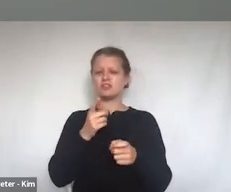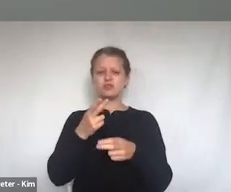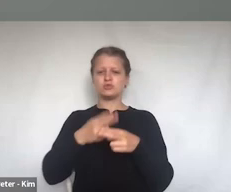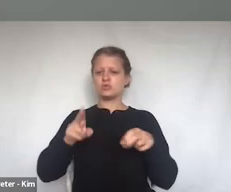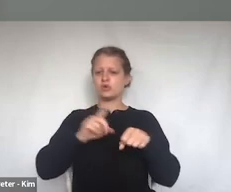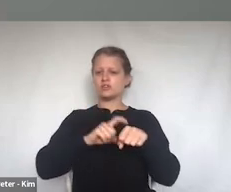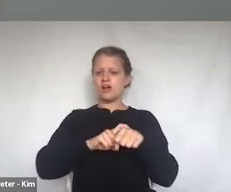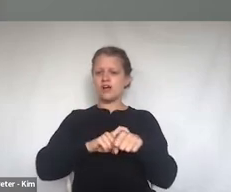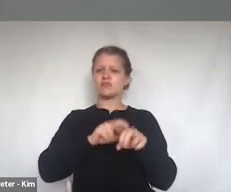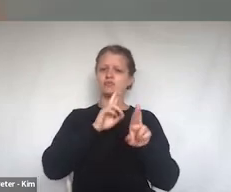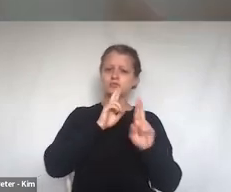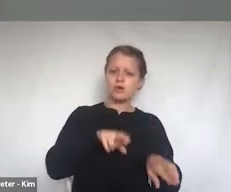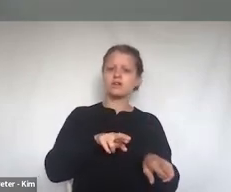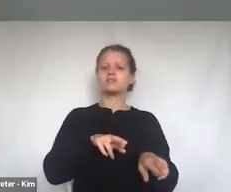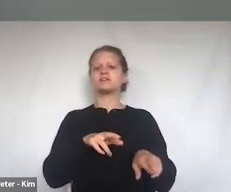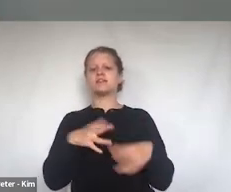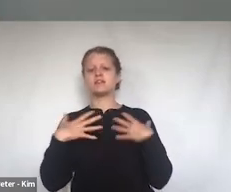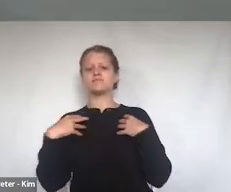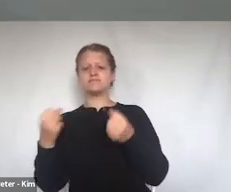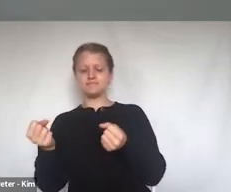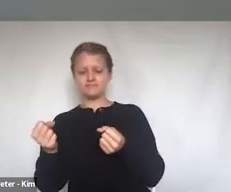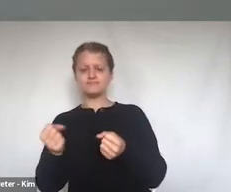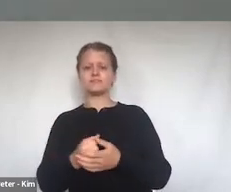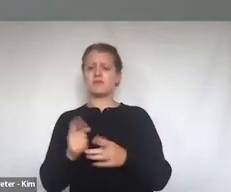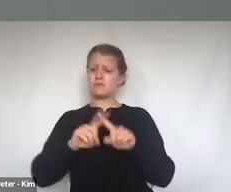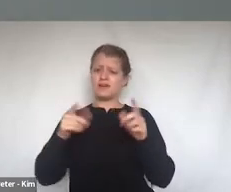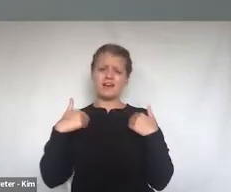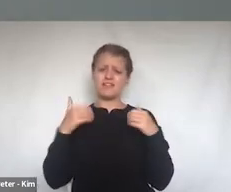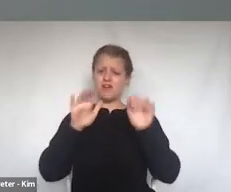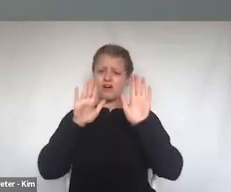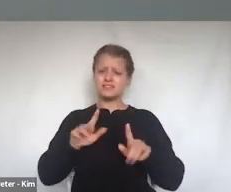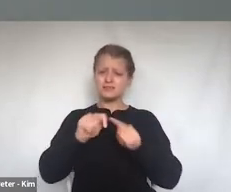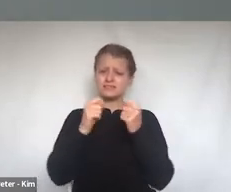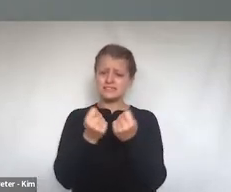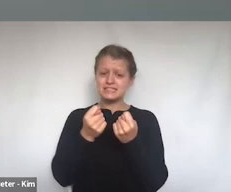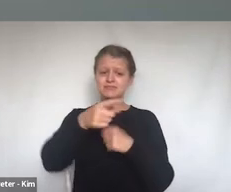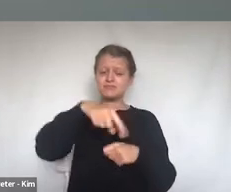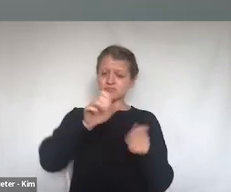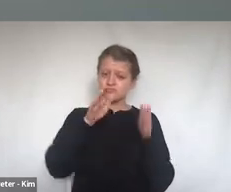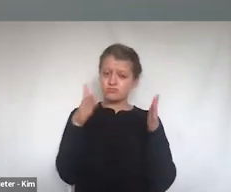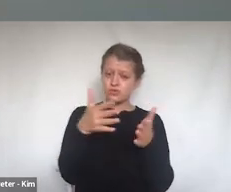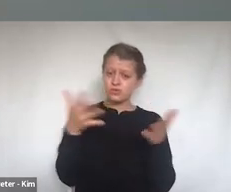and recovery, but we have amazing, huge teams at the city working on